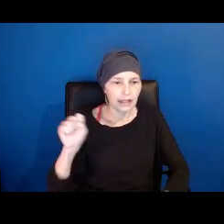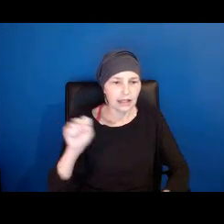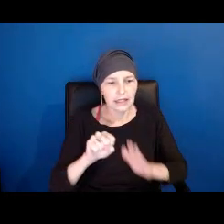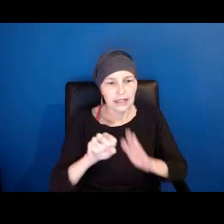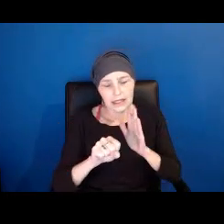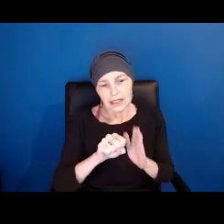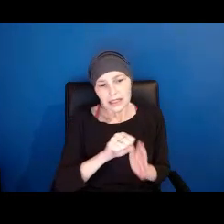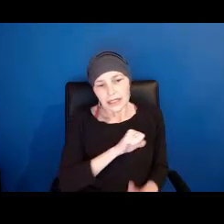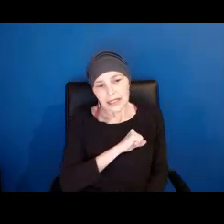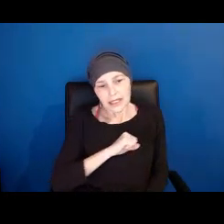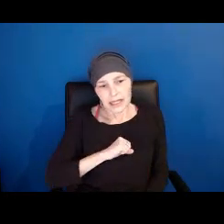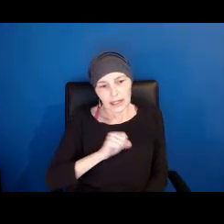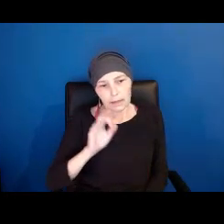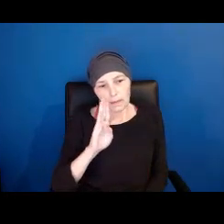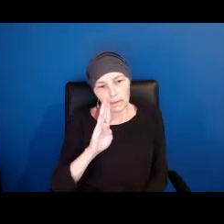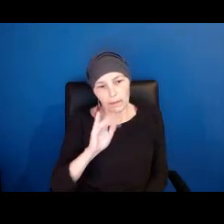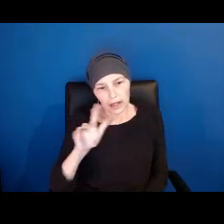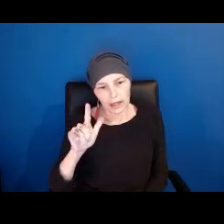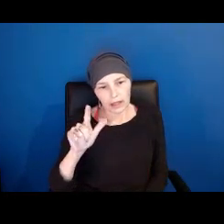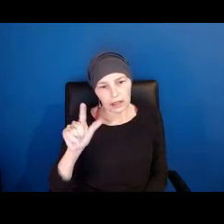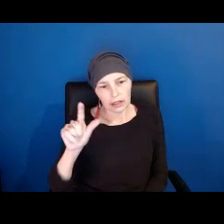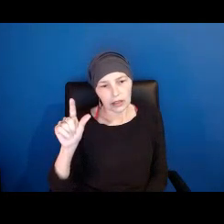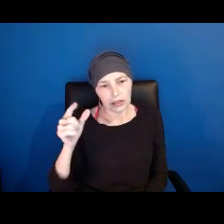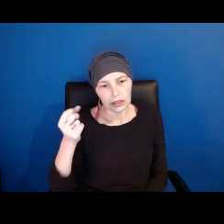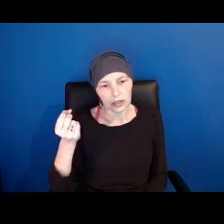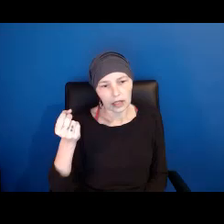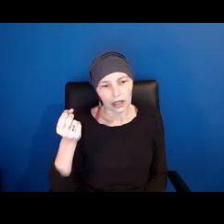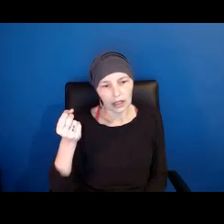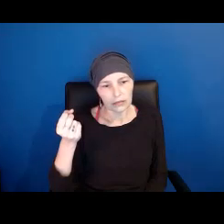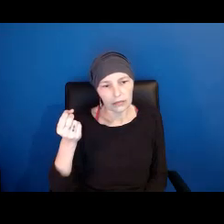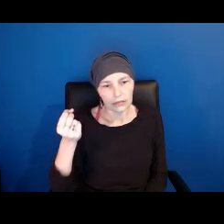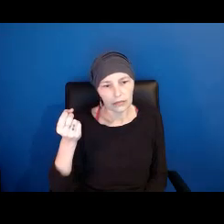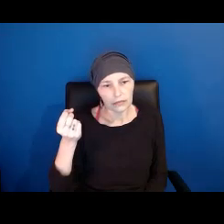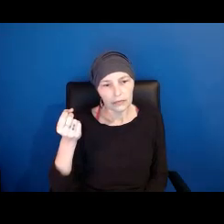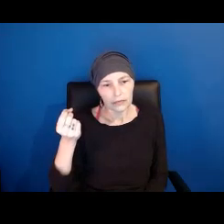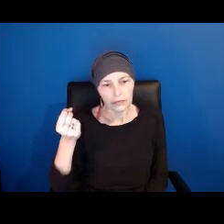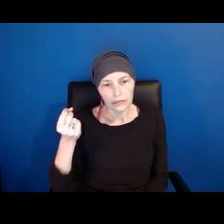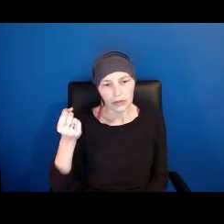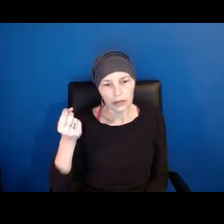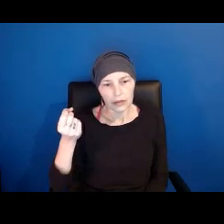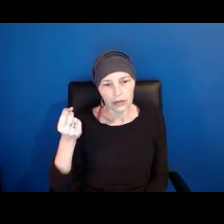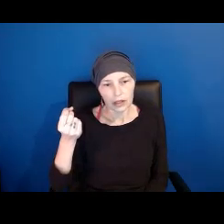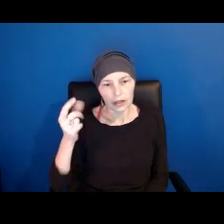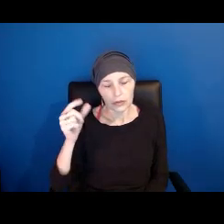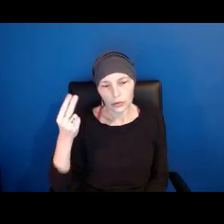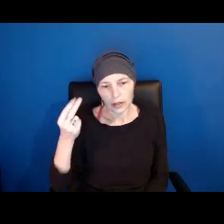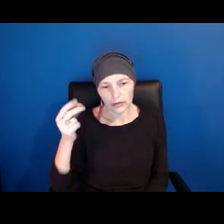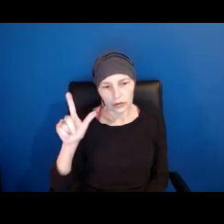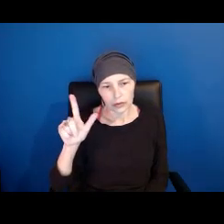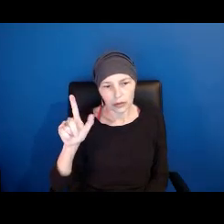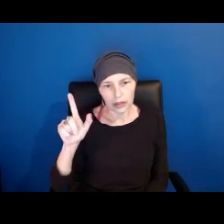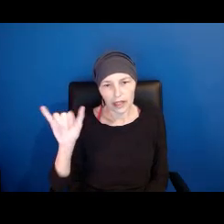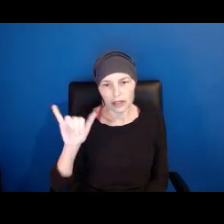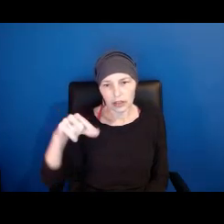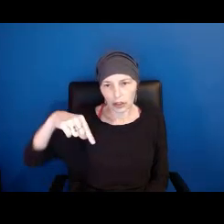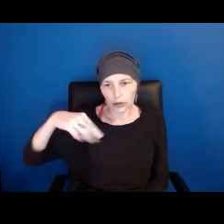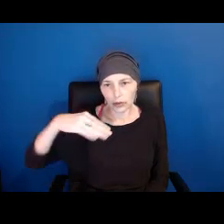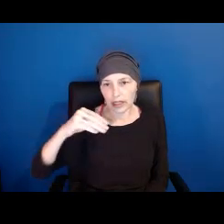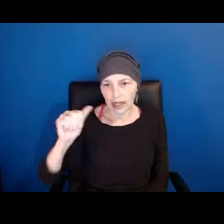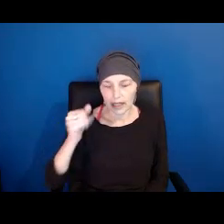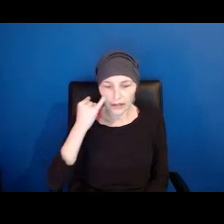webpage. There's a link in the Q&A chat for this meeting if you'd like to follow that. There's also a